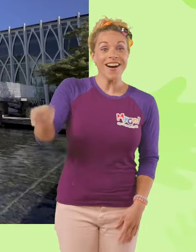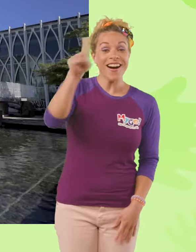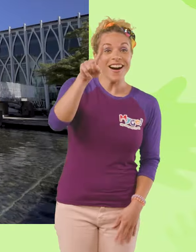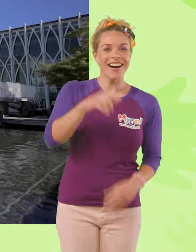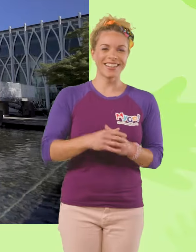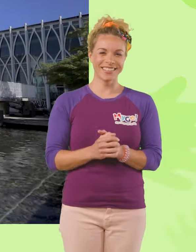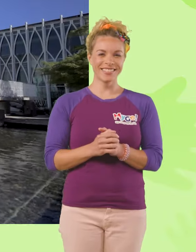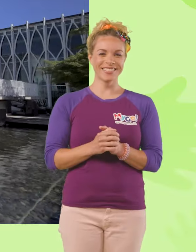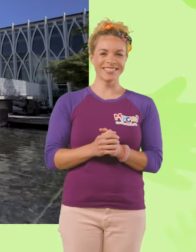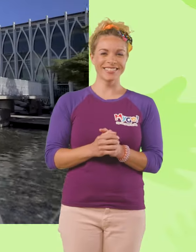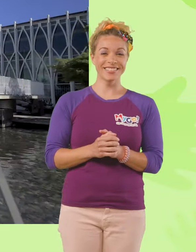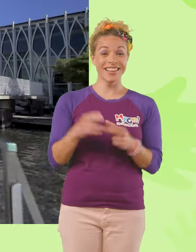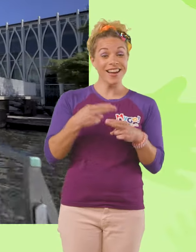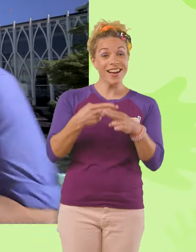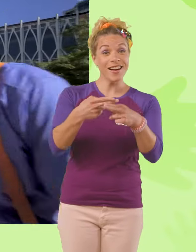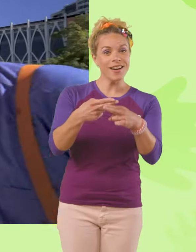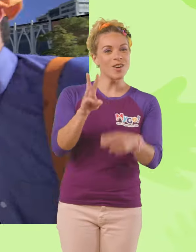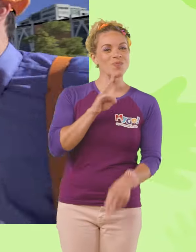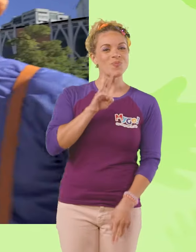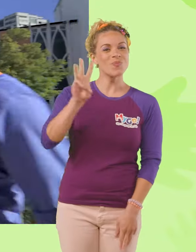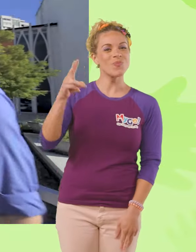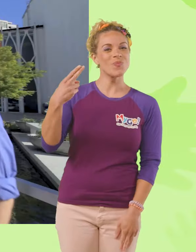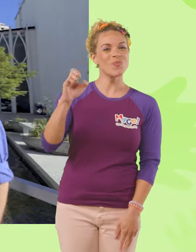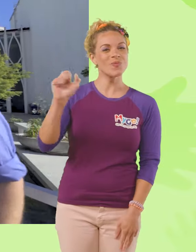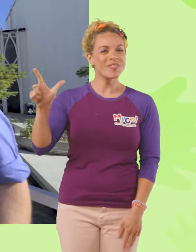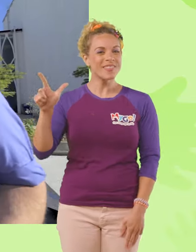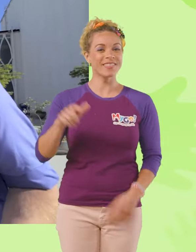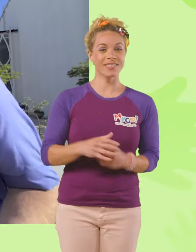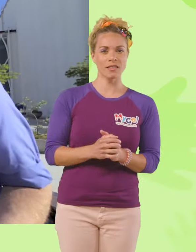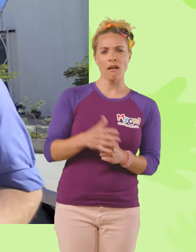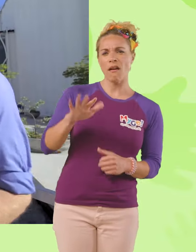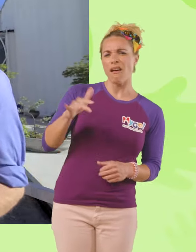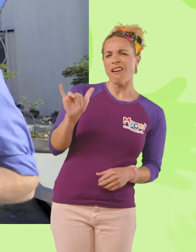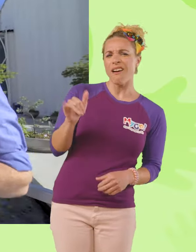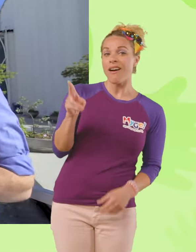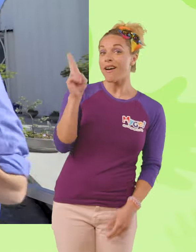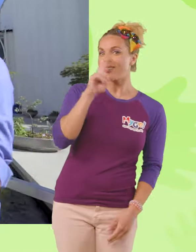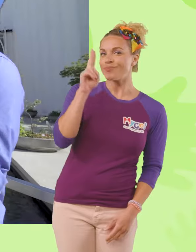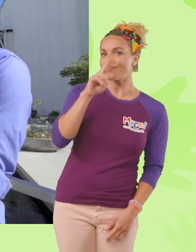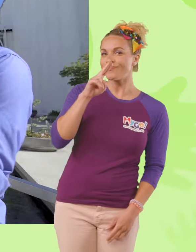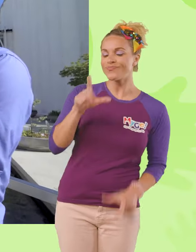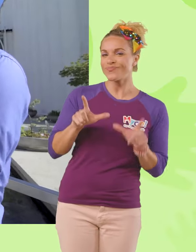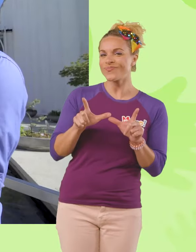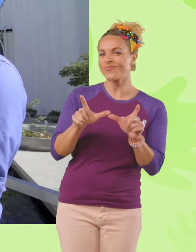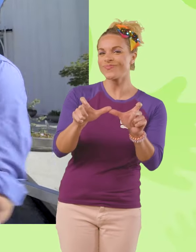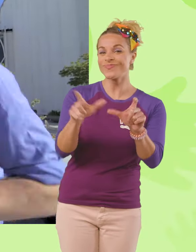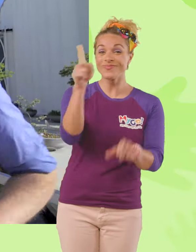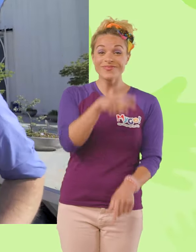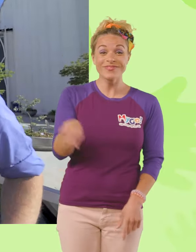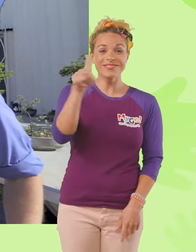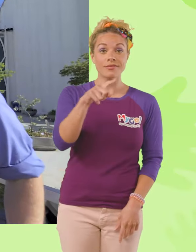circle. And this is actually called the water wheel. It's kind of just like how a hamster runs in their